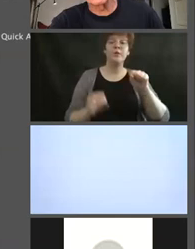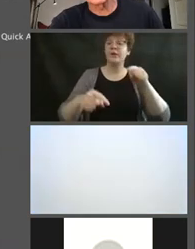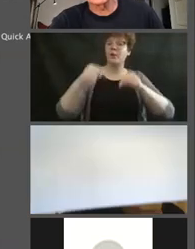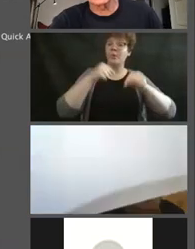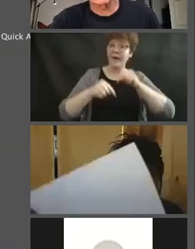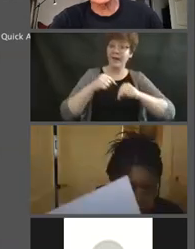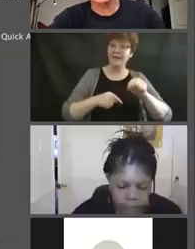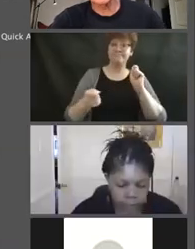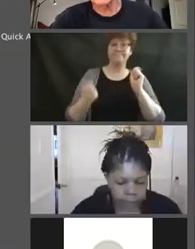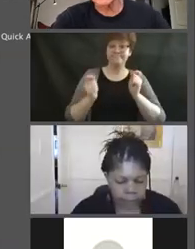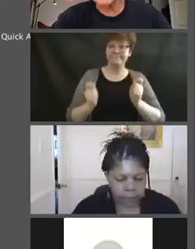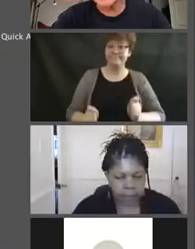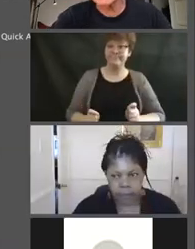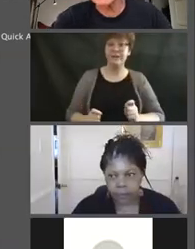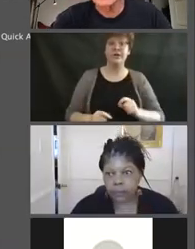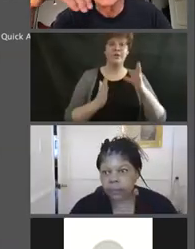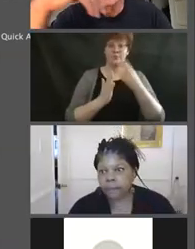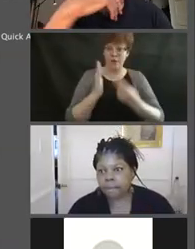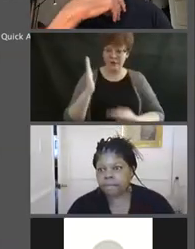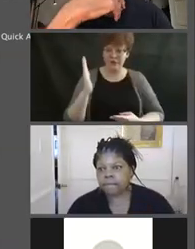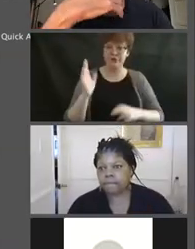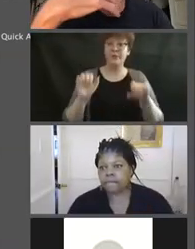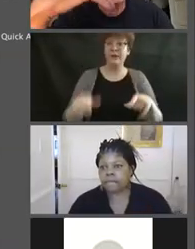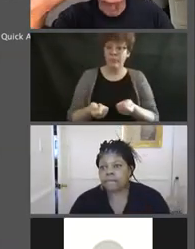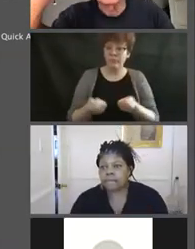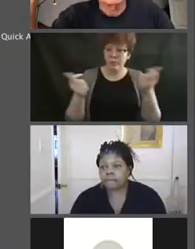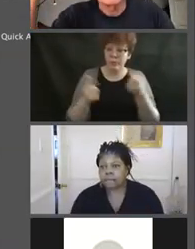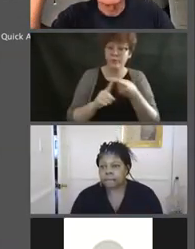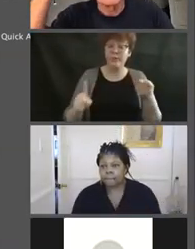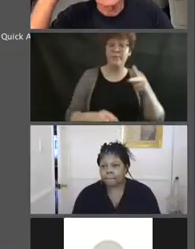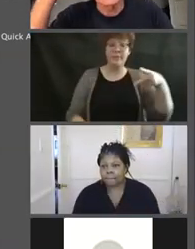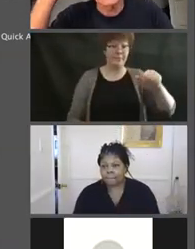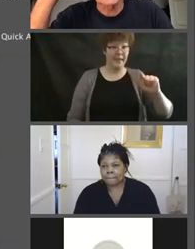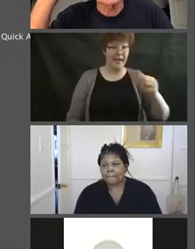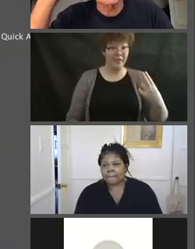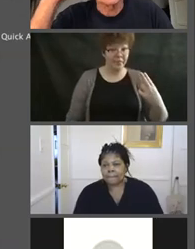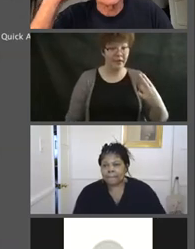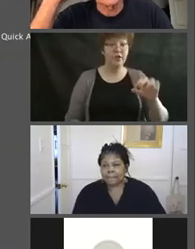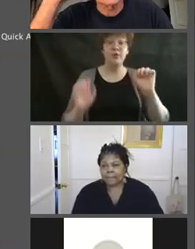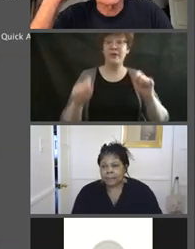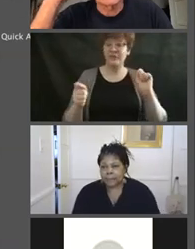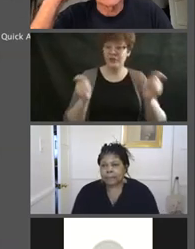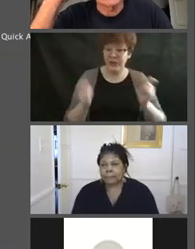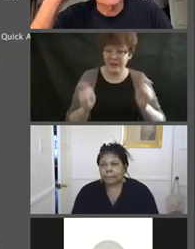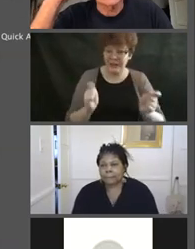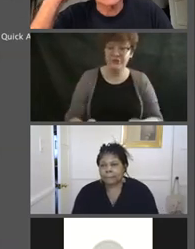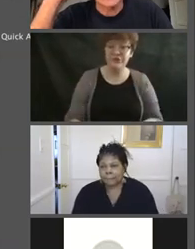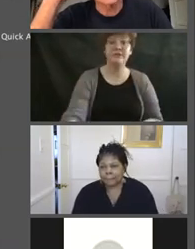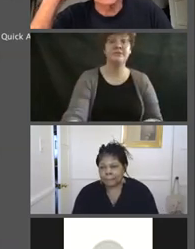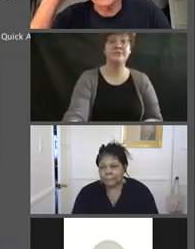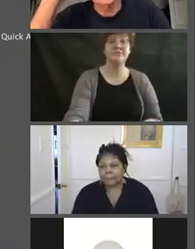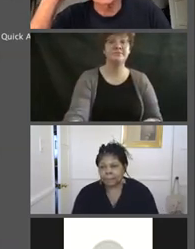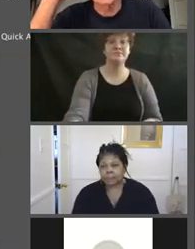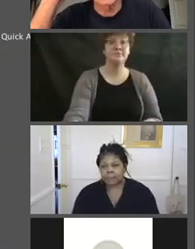remove the brush from that path. And you can change it is, you know, until the